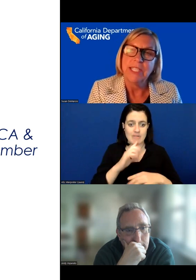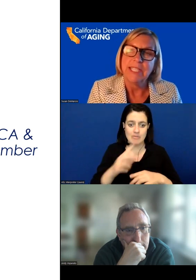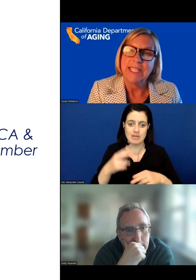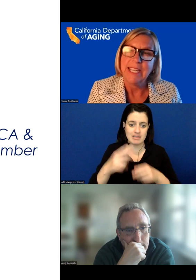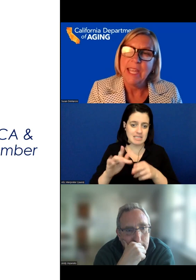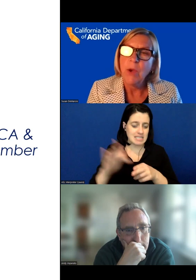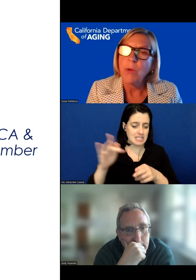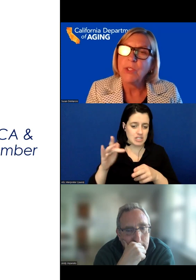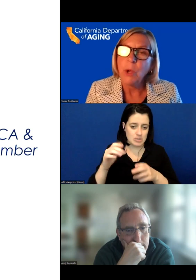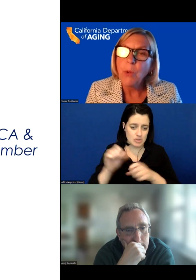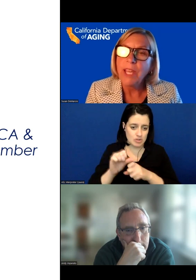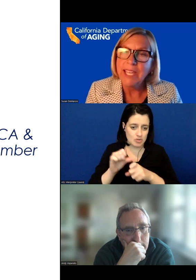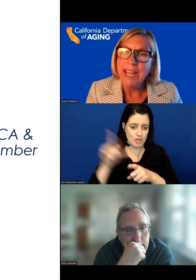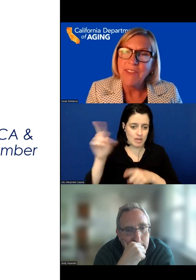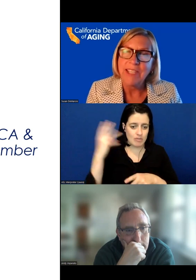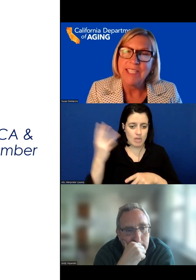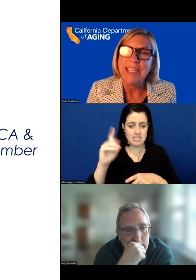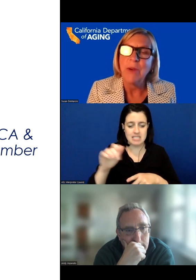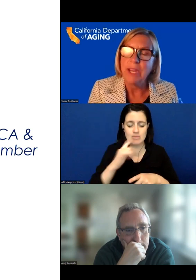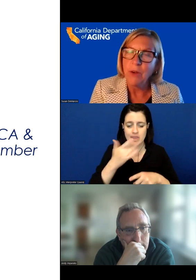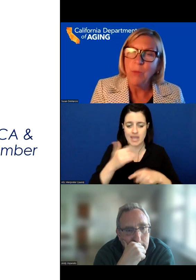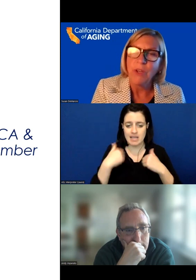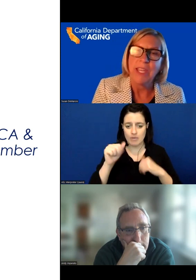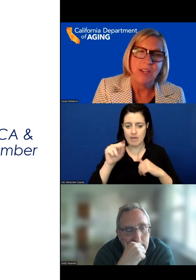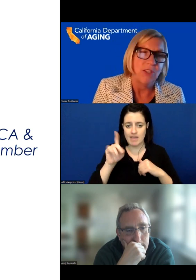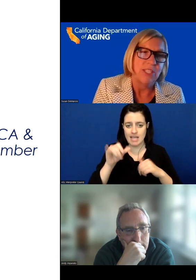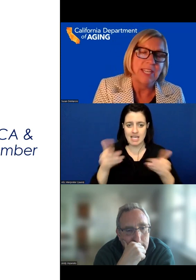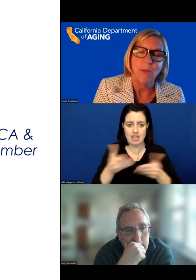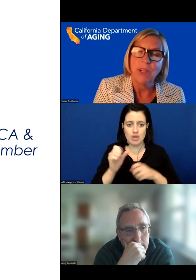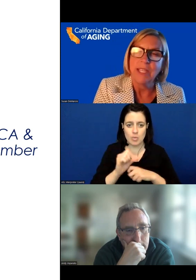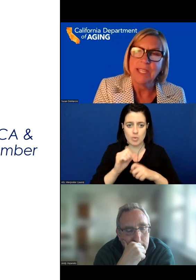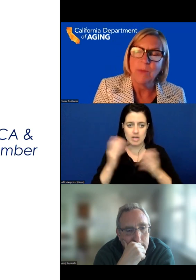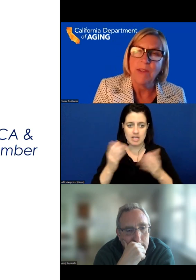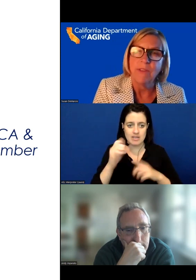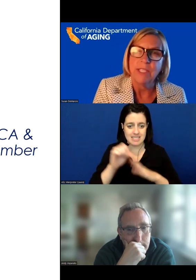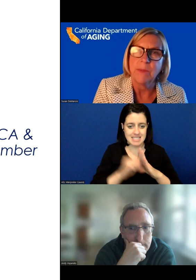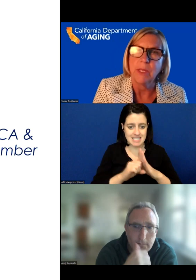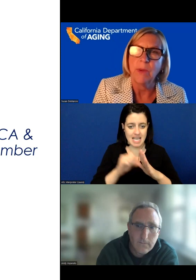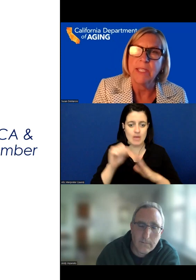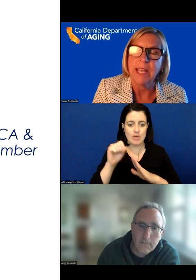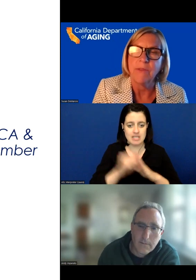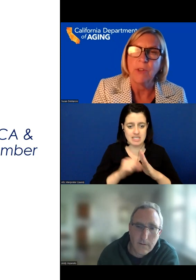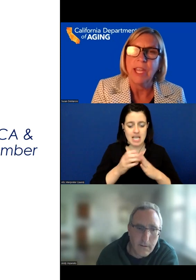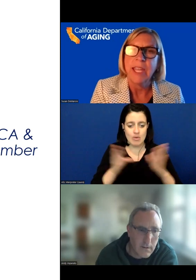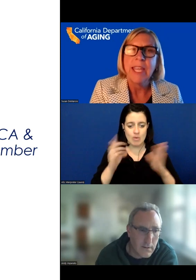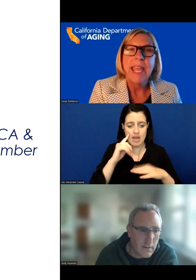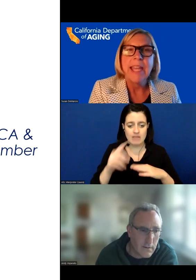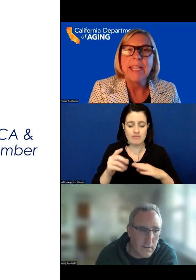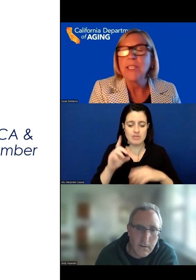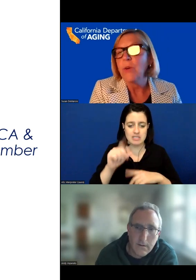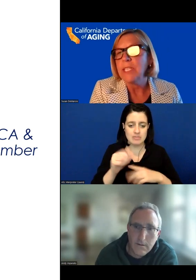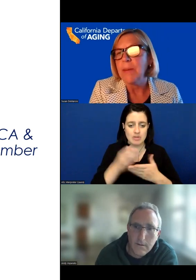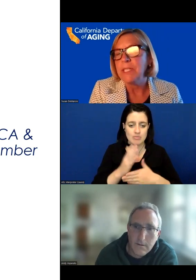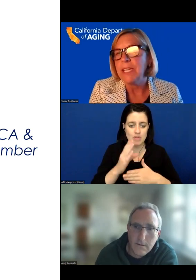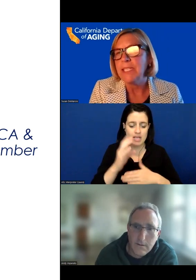Washington, D.C. We're so lucky to have Andy here working in our state, working statewide for Disability Rights California. And